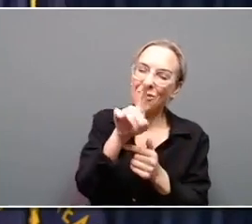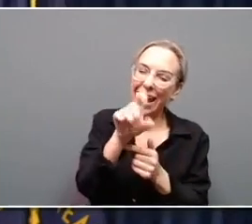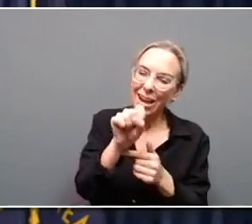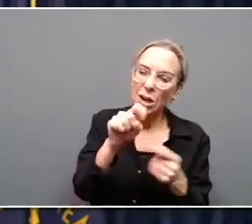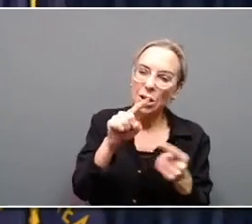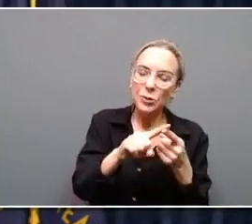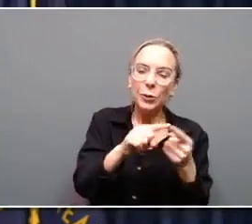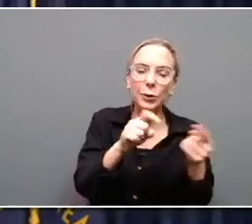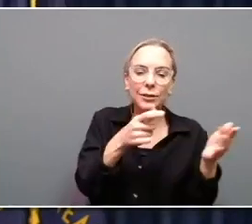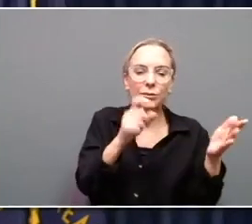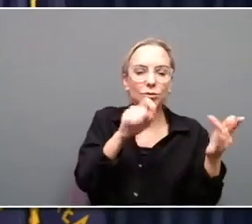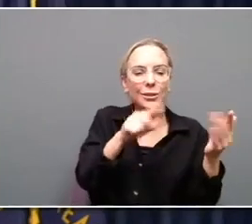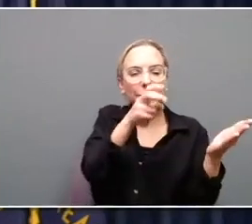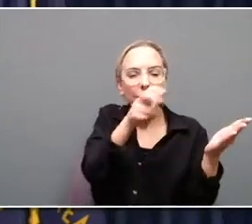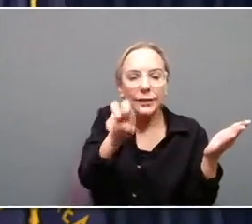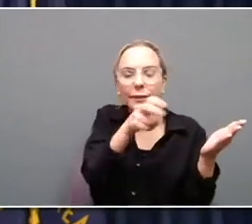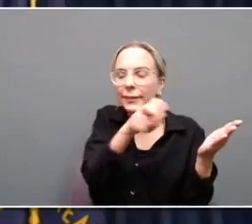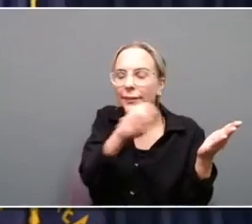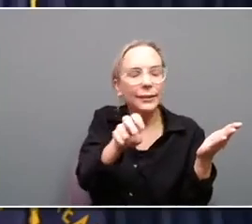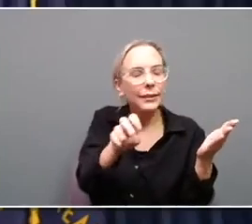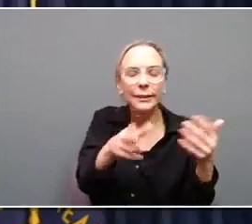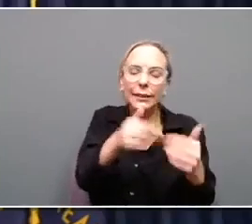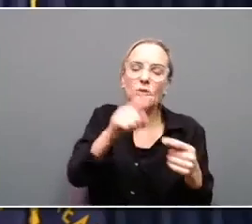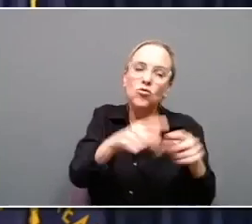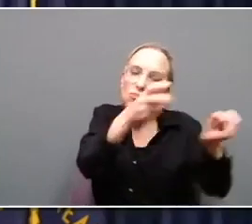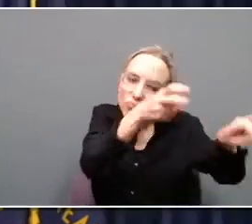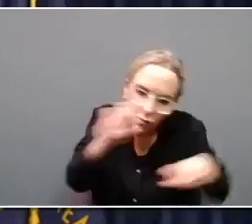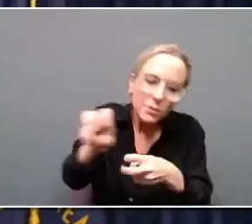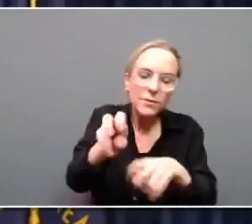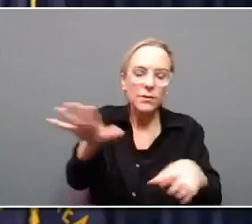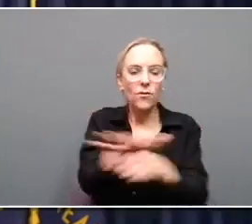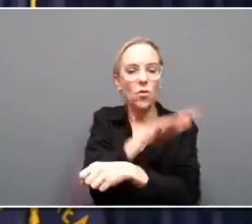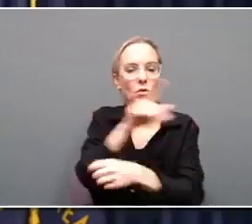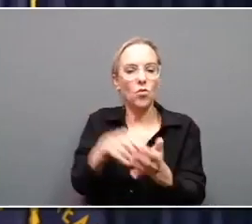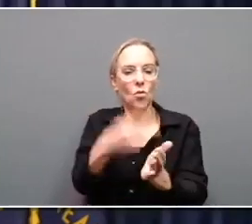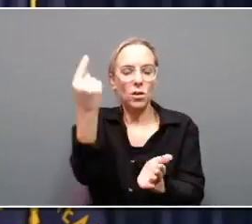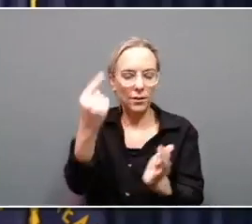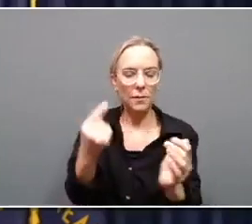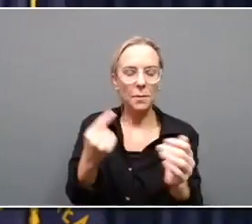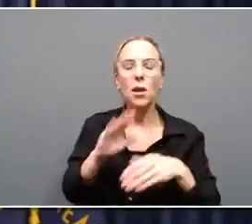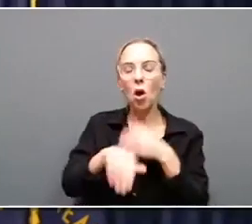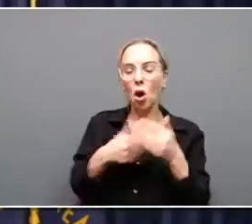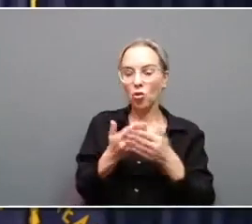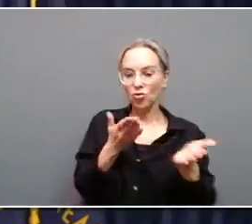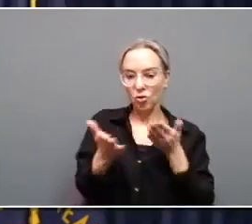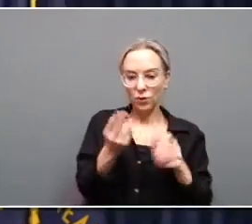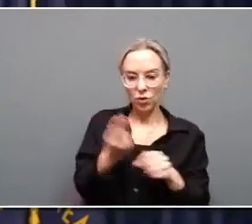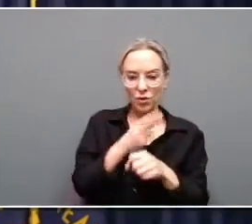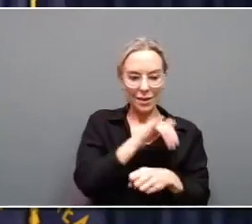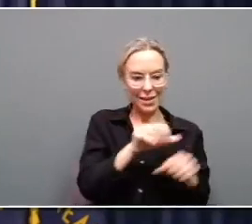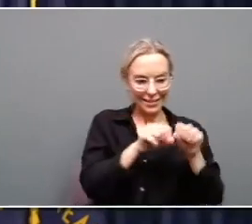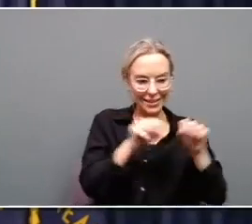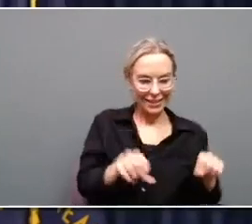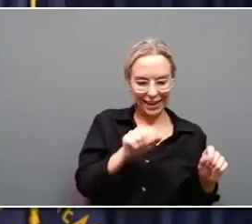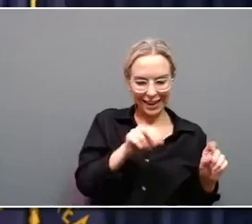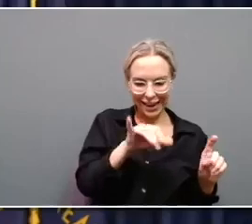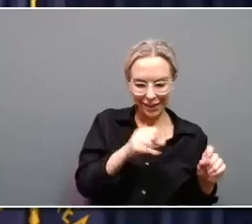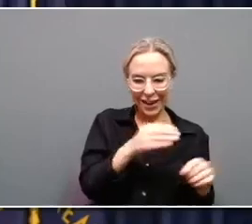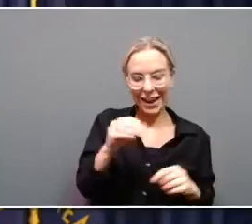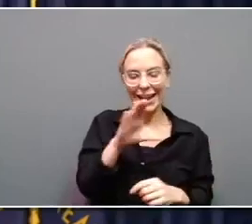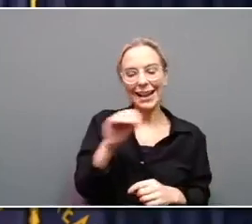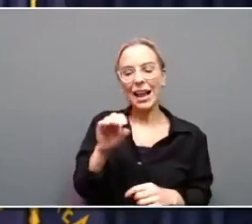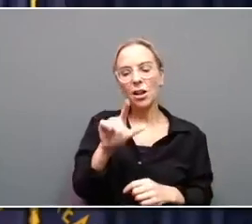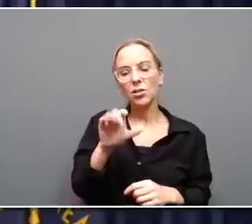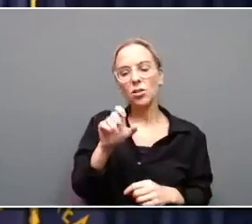at a time. Online vehicle registration renewal and all services utilizing Avis and clerk offices will stop